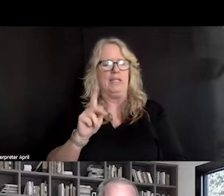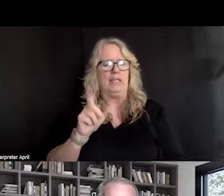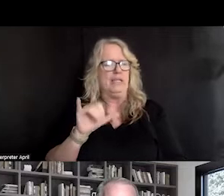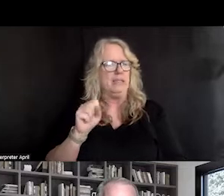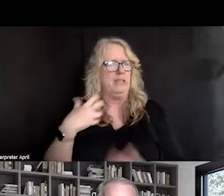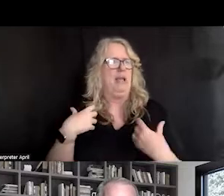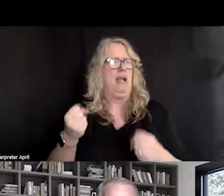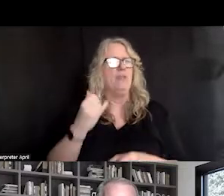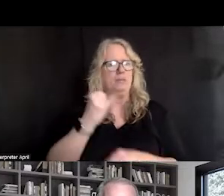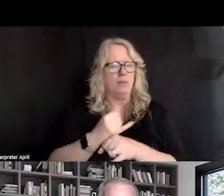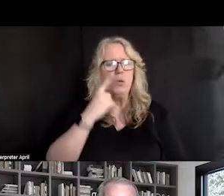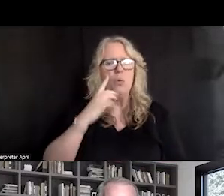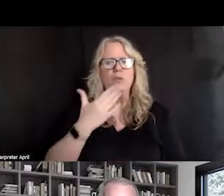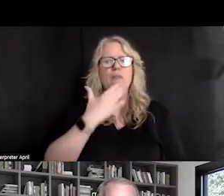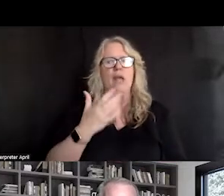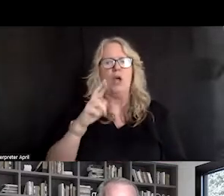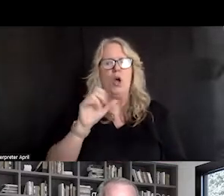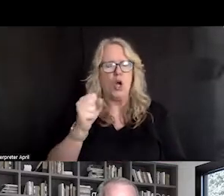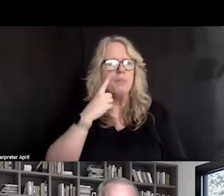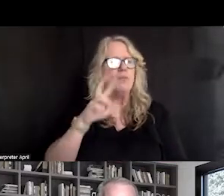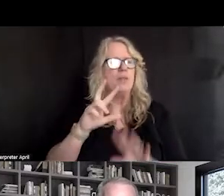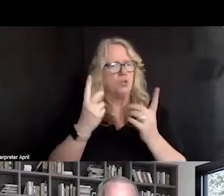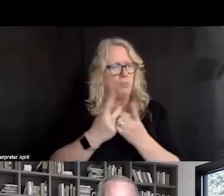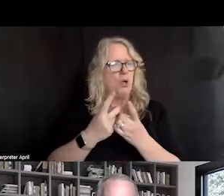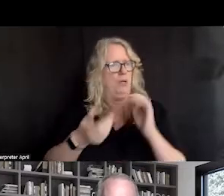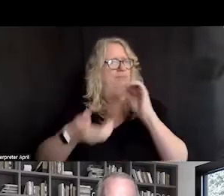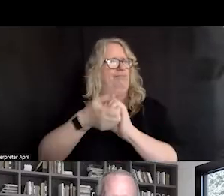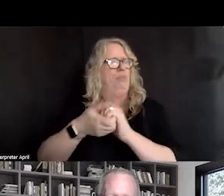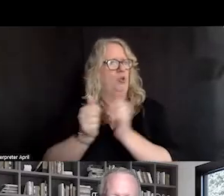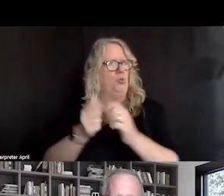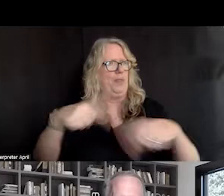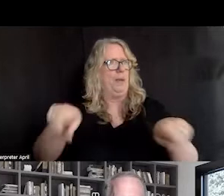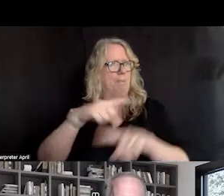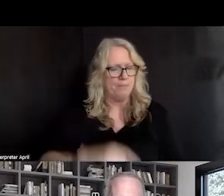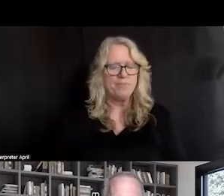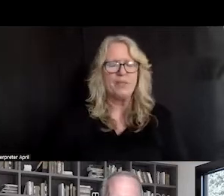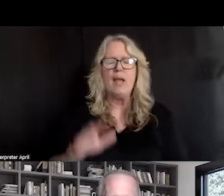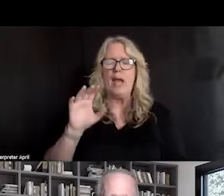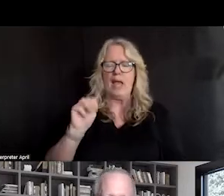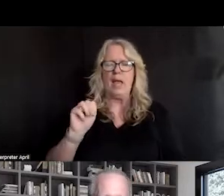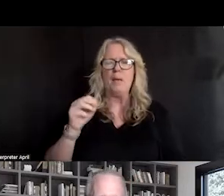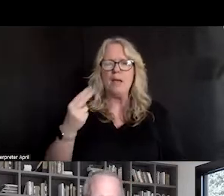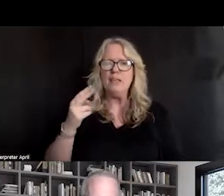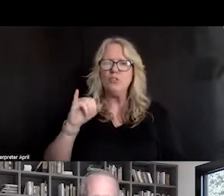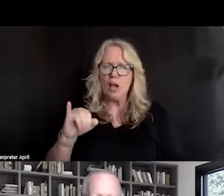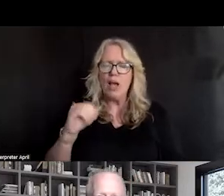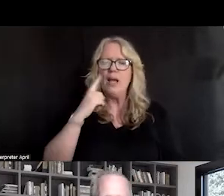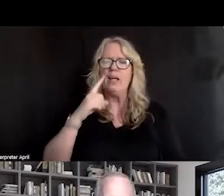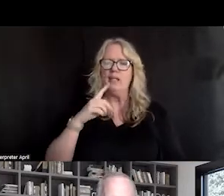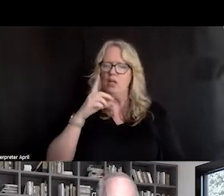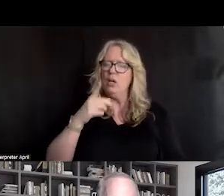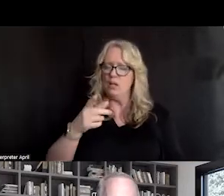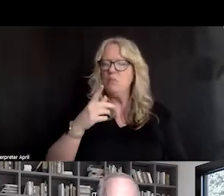thank RI International for the opportunity to partner with them. You know, MHI, formerly our Center for Societal Benefit